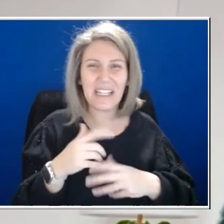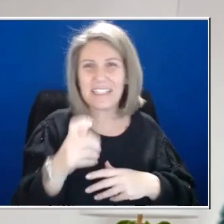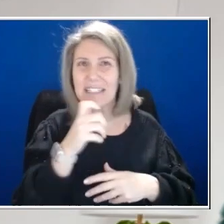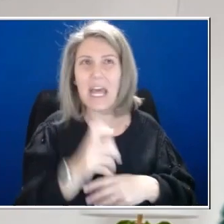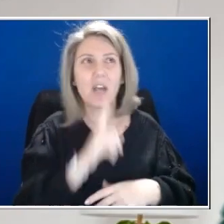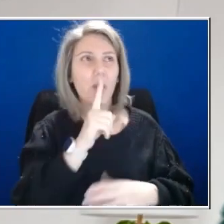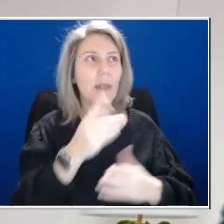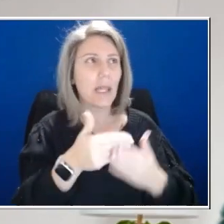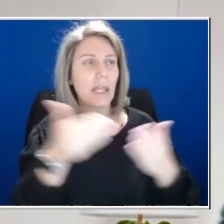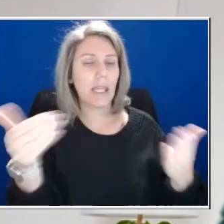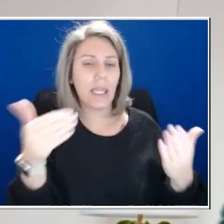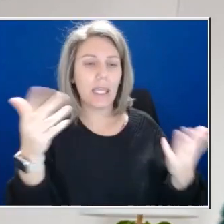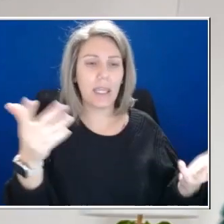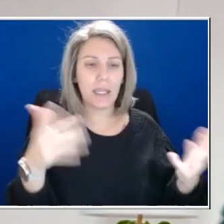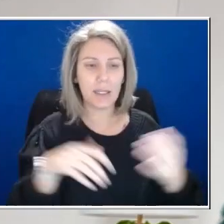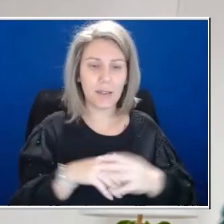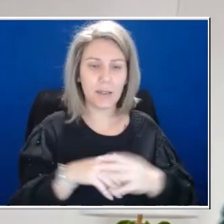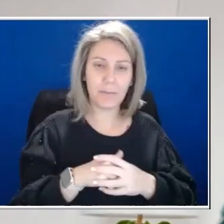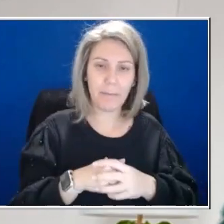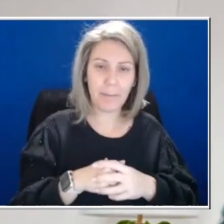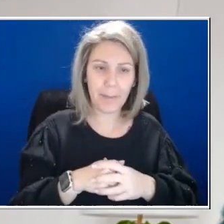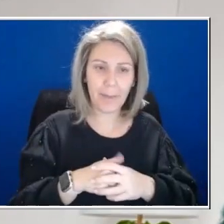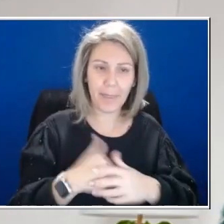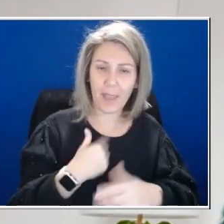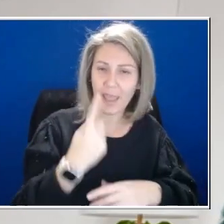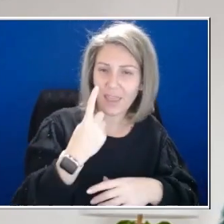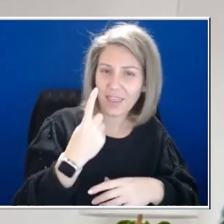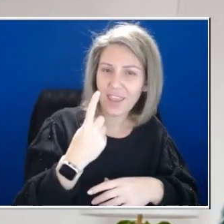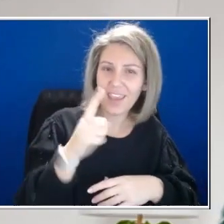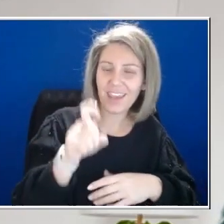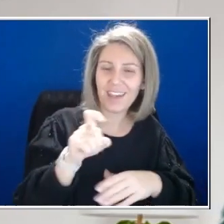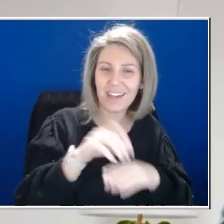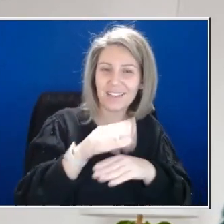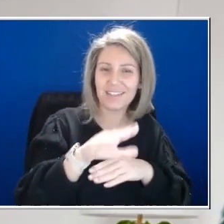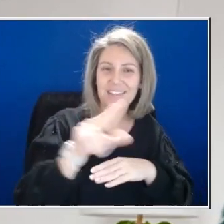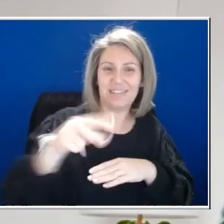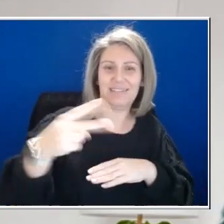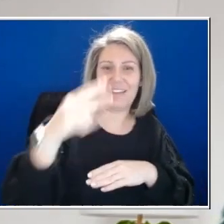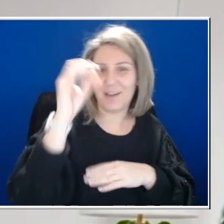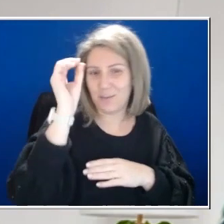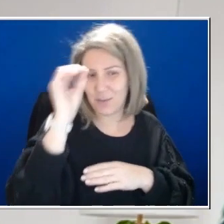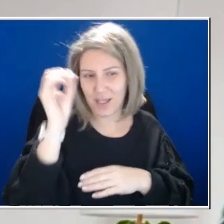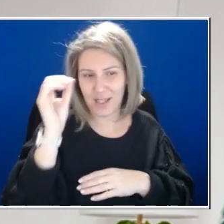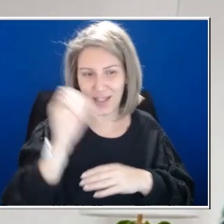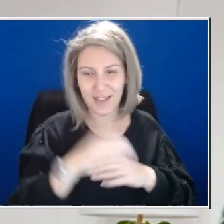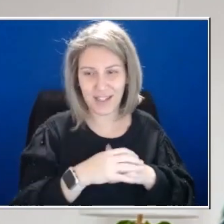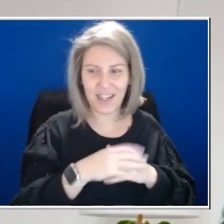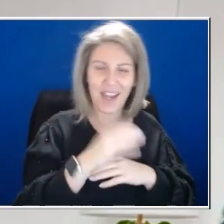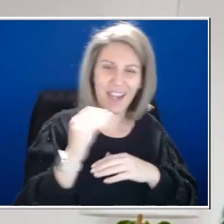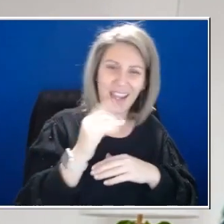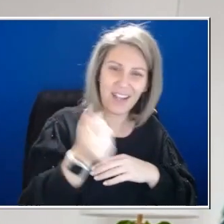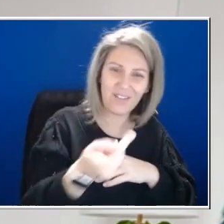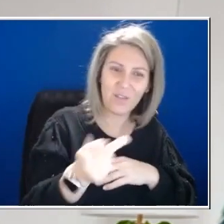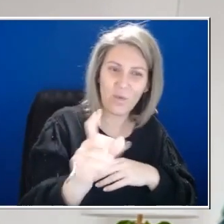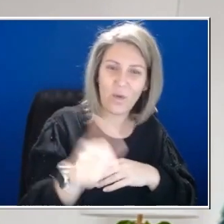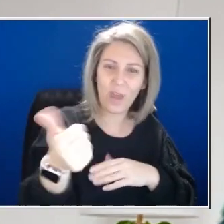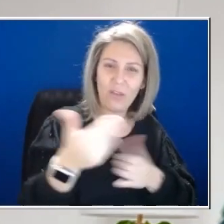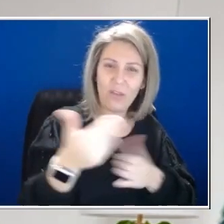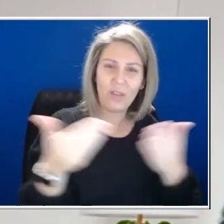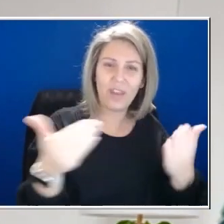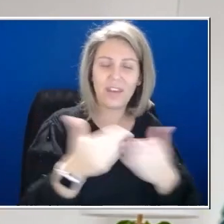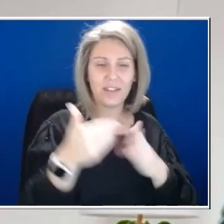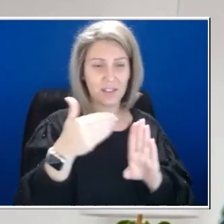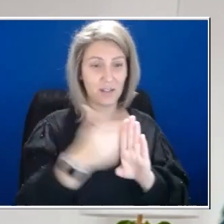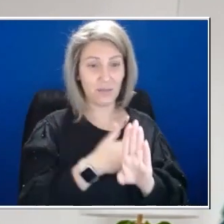thing. I think we need to send you for second opinions and do a couple of other things before we make